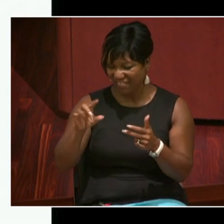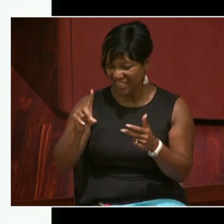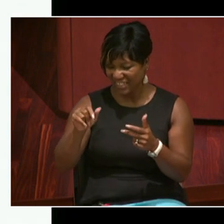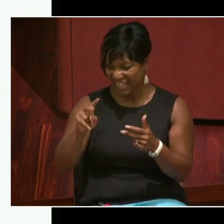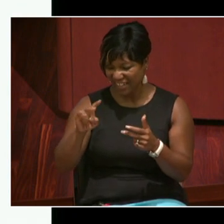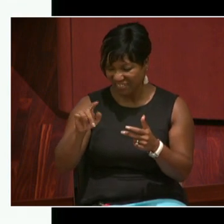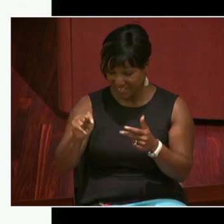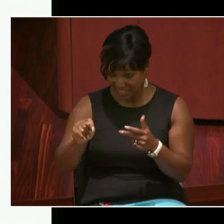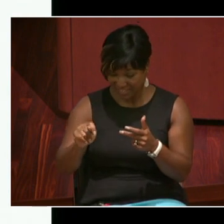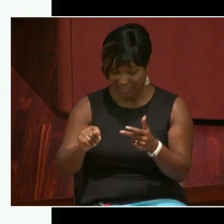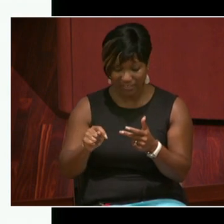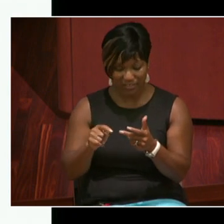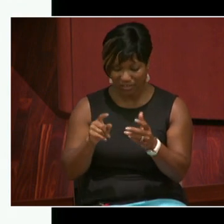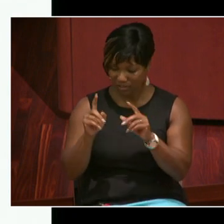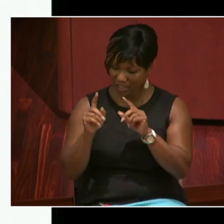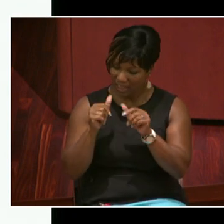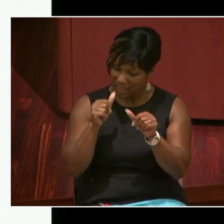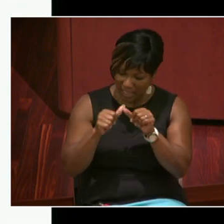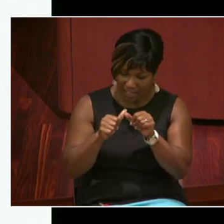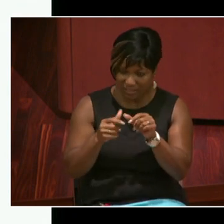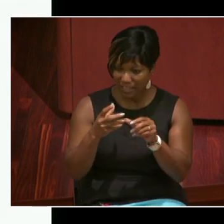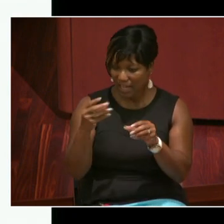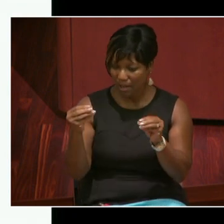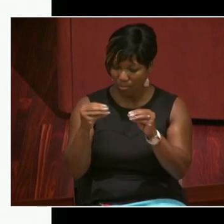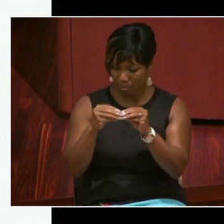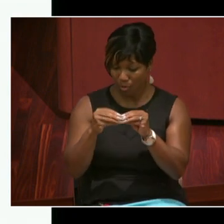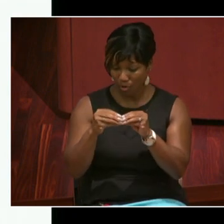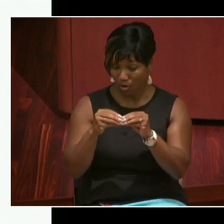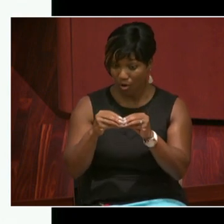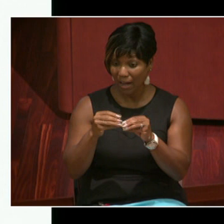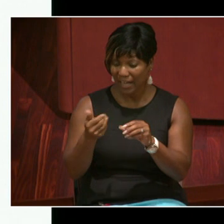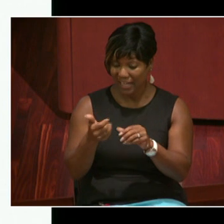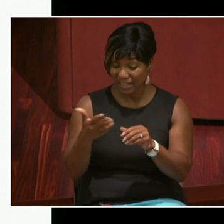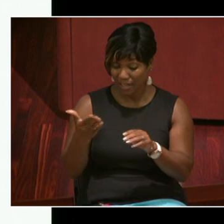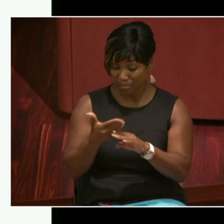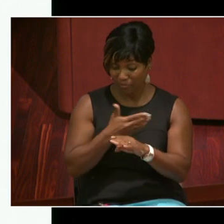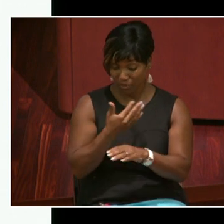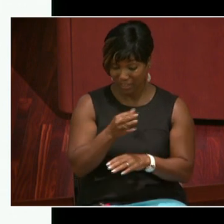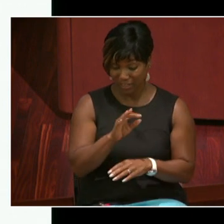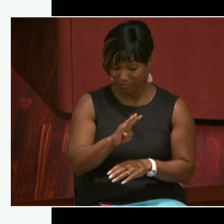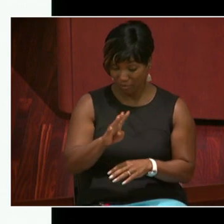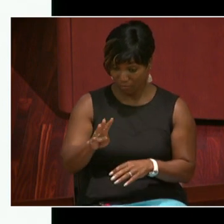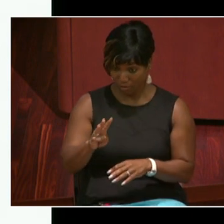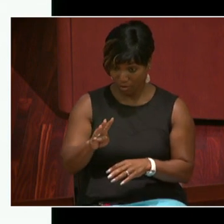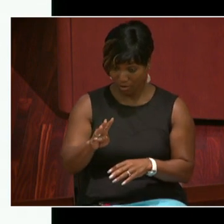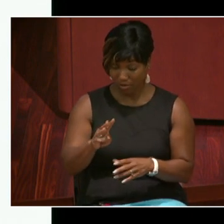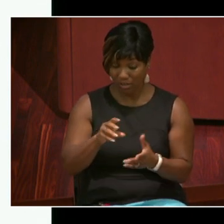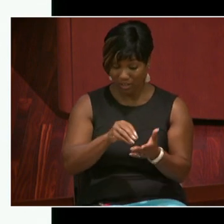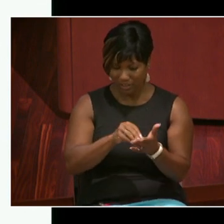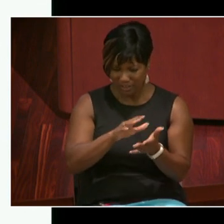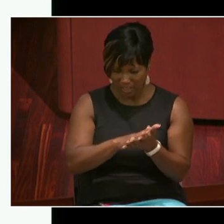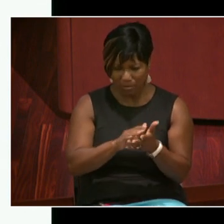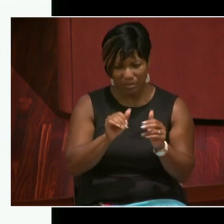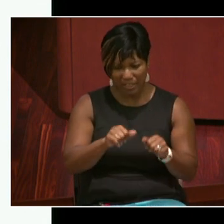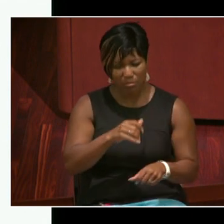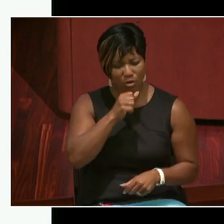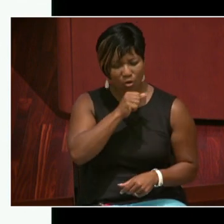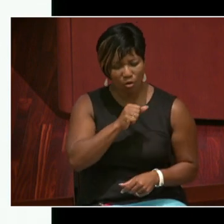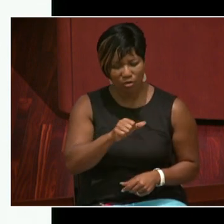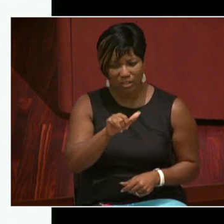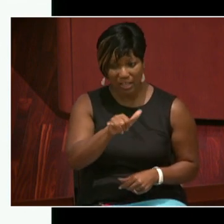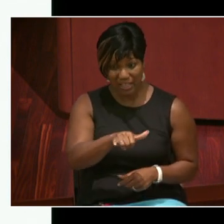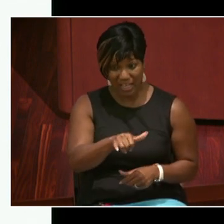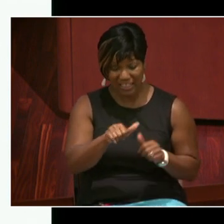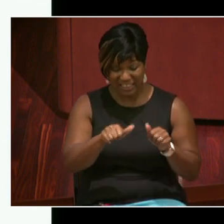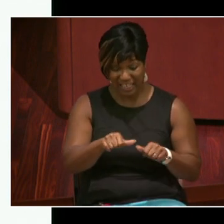that although the files were created beginning in 1944, documents and information included could be much older than that, and they could even